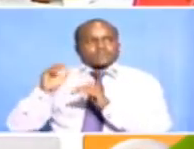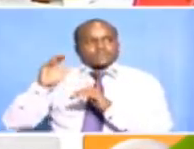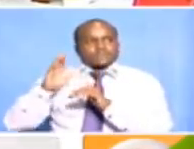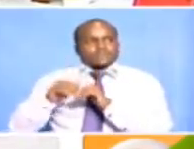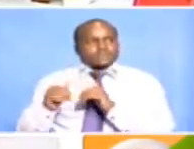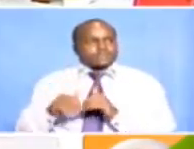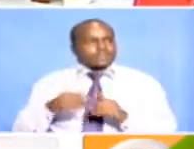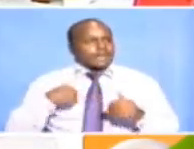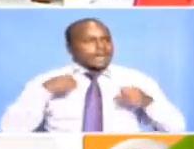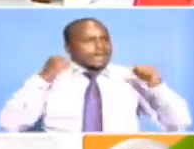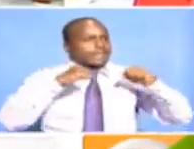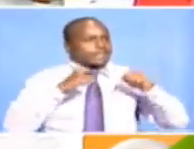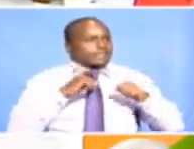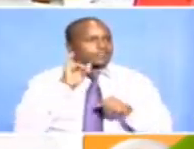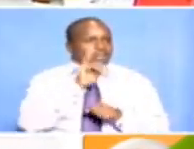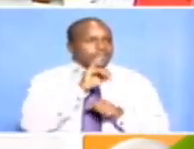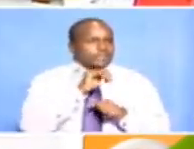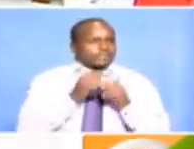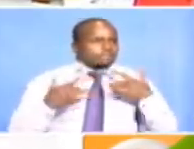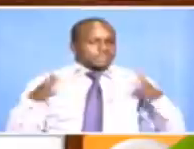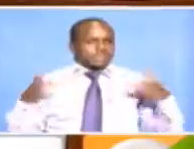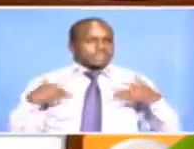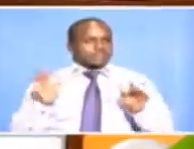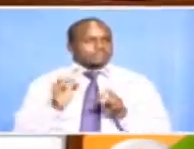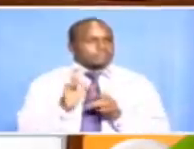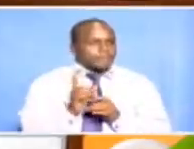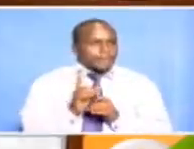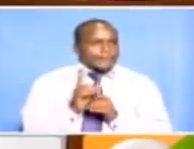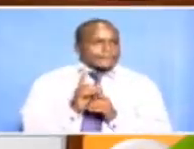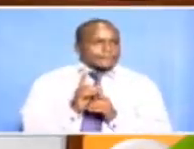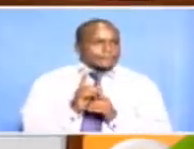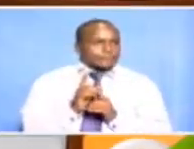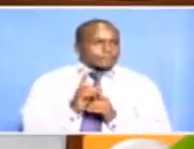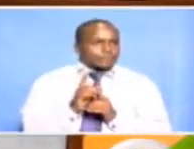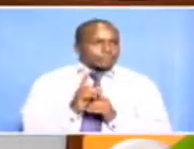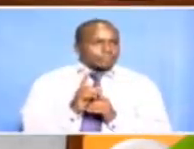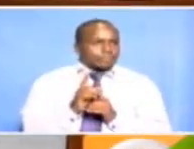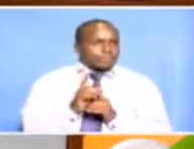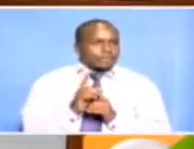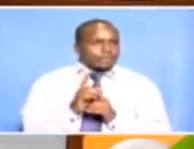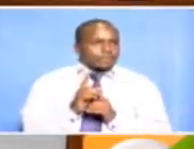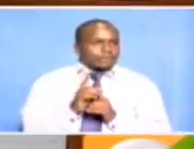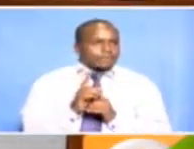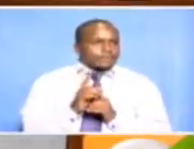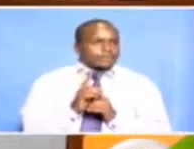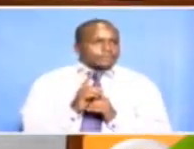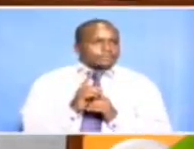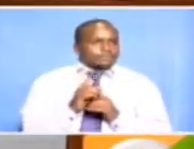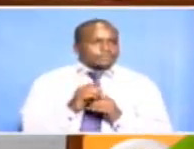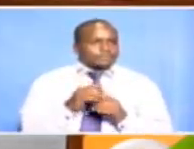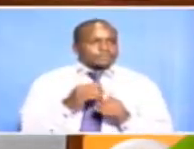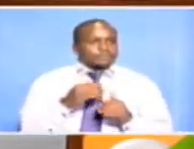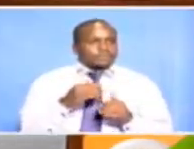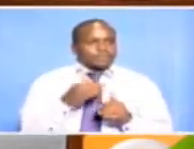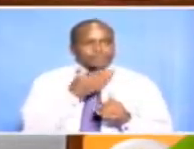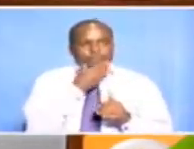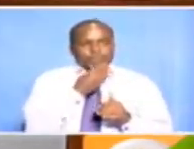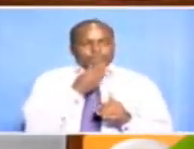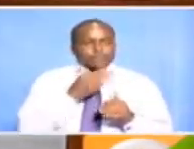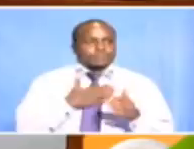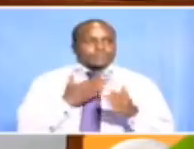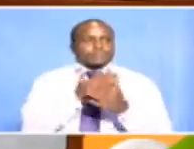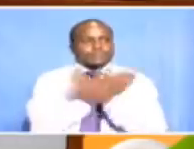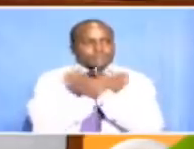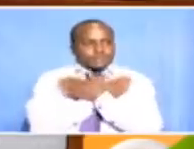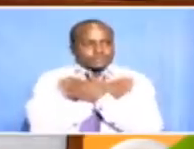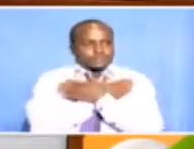with that, and I'll never deny that. My father was laid to rest in Mua. My father used to be my best friend. I really